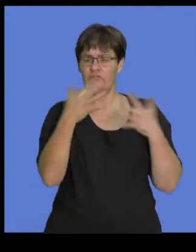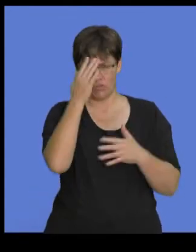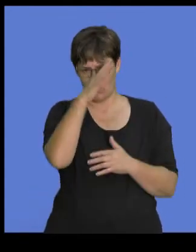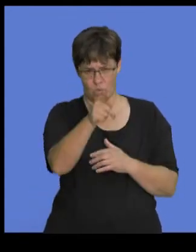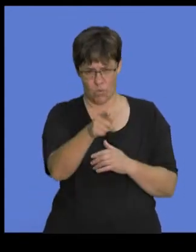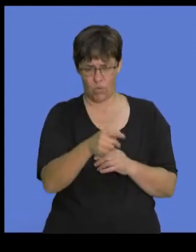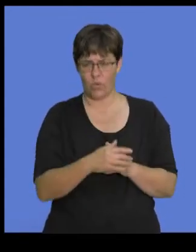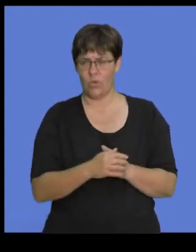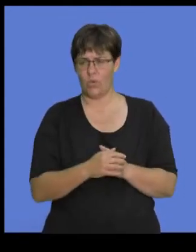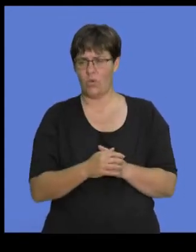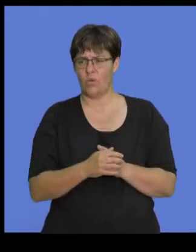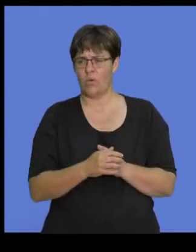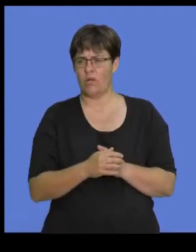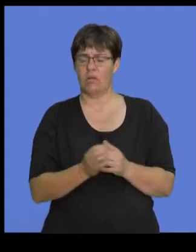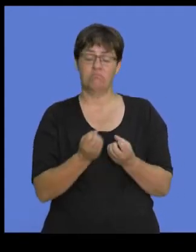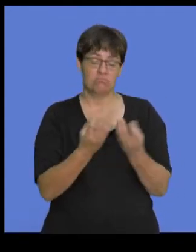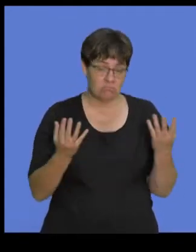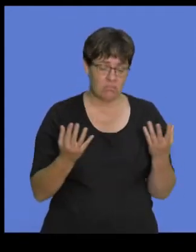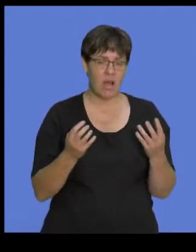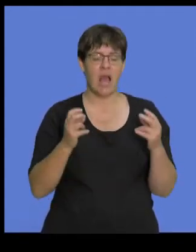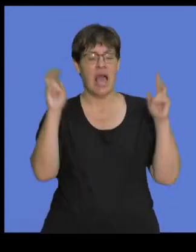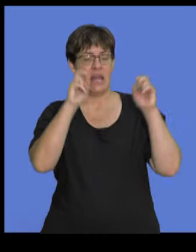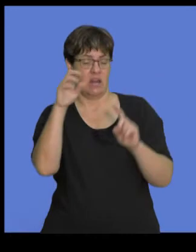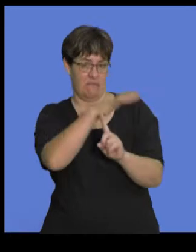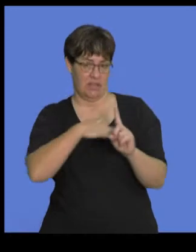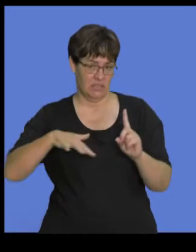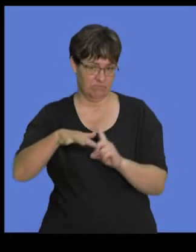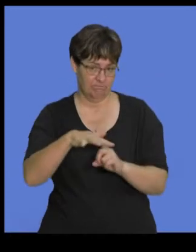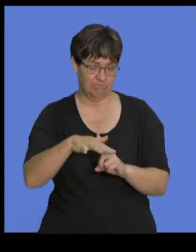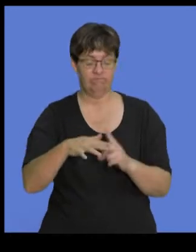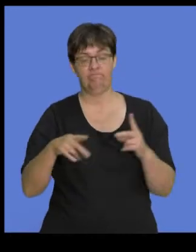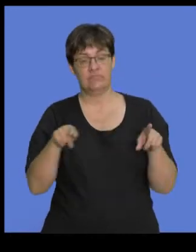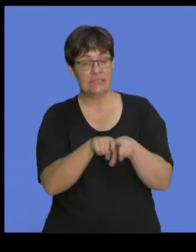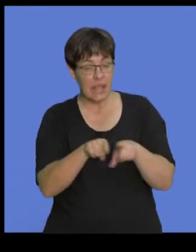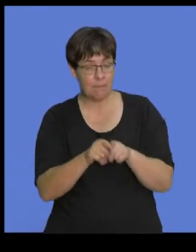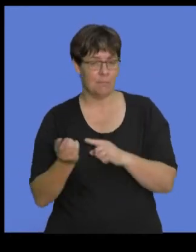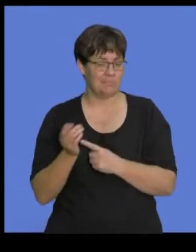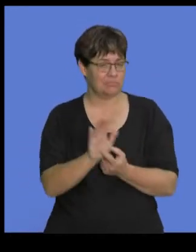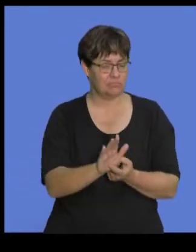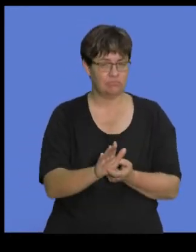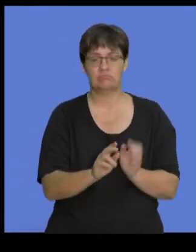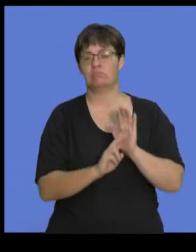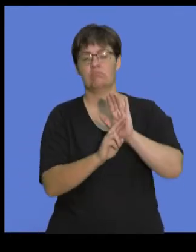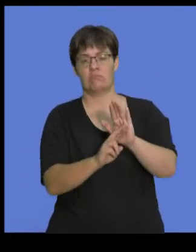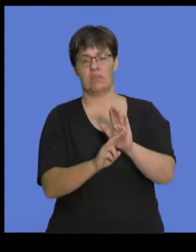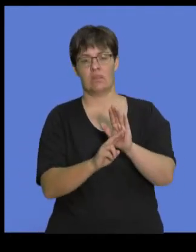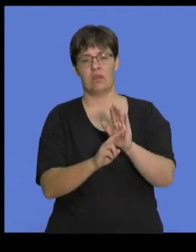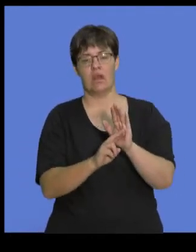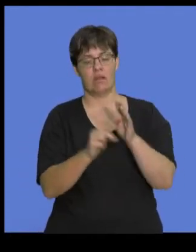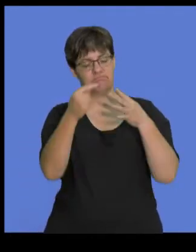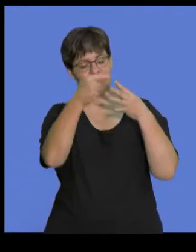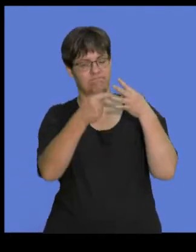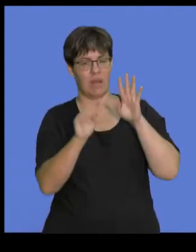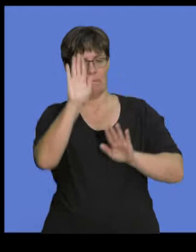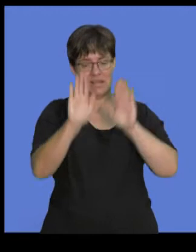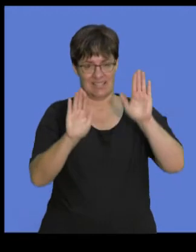something. Actually a lot about electric fields now. We can also indicate or represent the electric field patterns